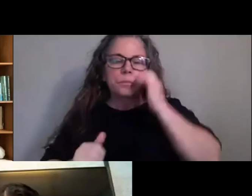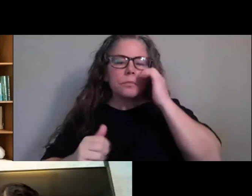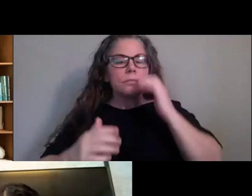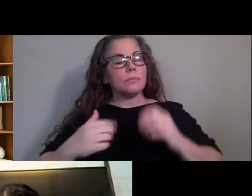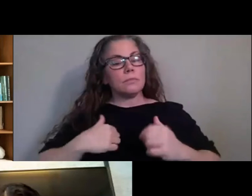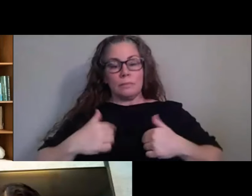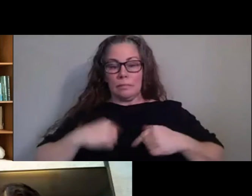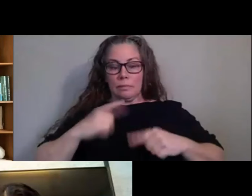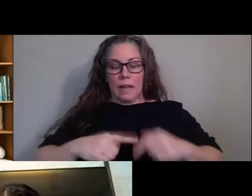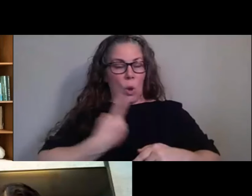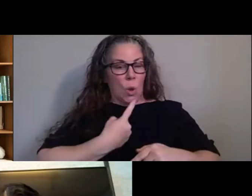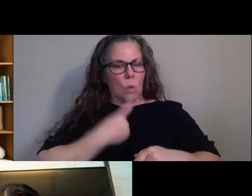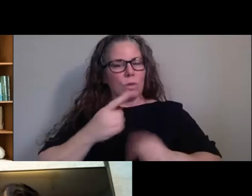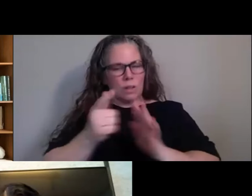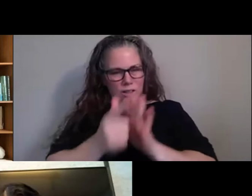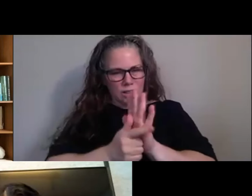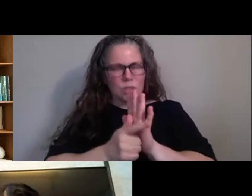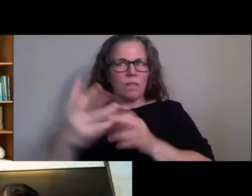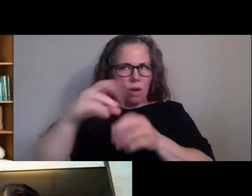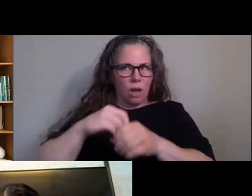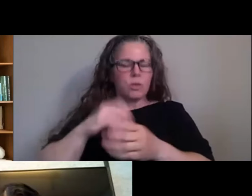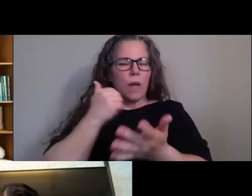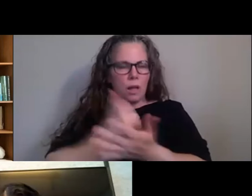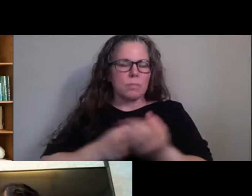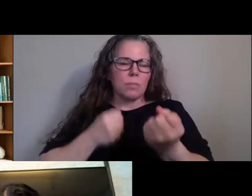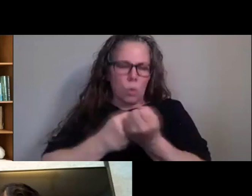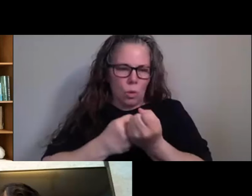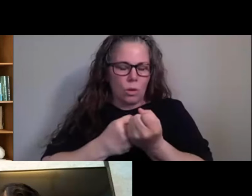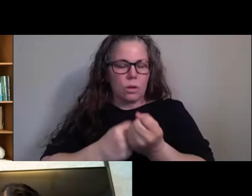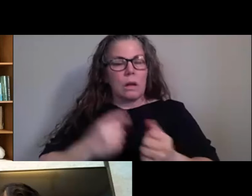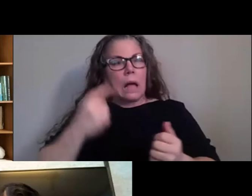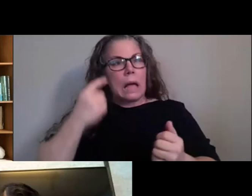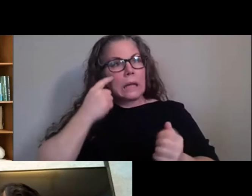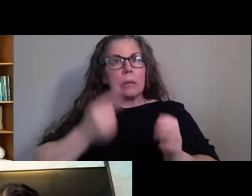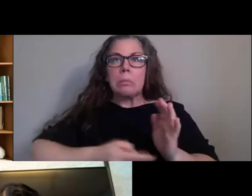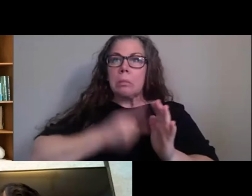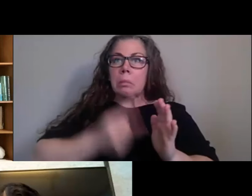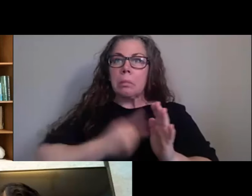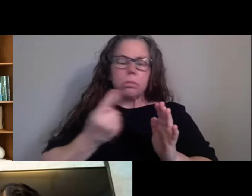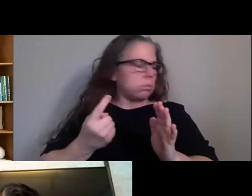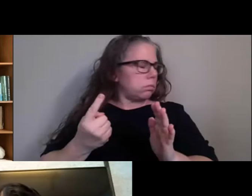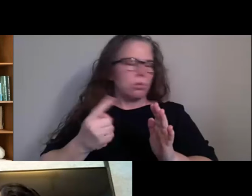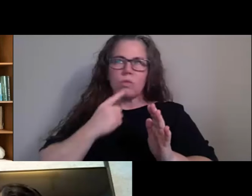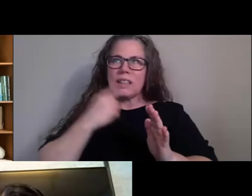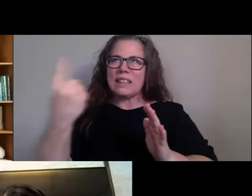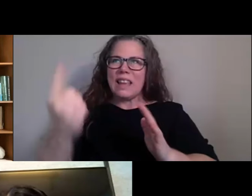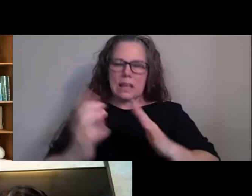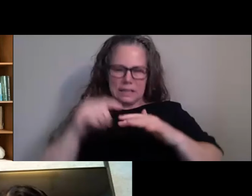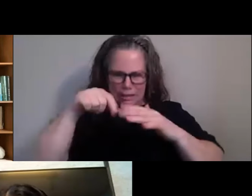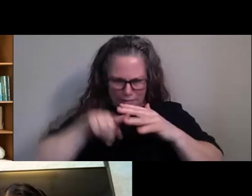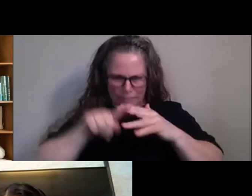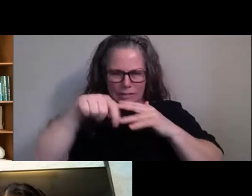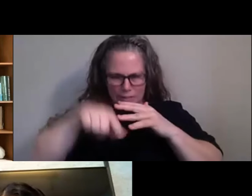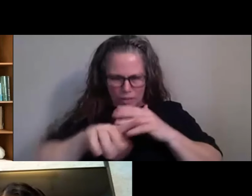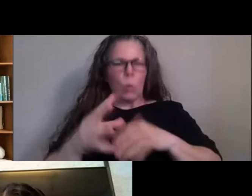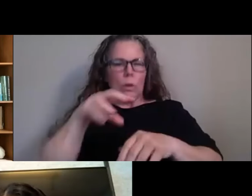is something I thought was an occasional task, and it really is woven into the very work that we do, and